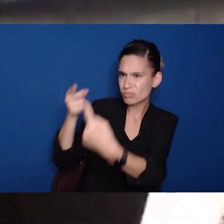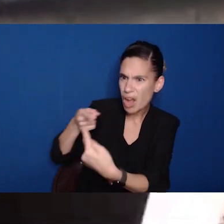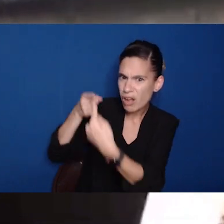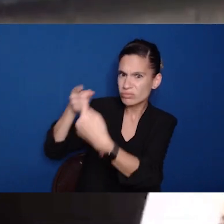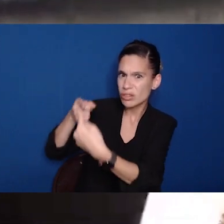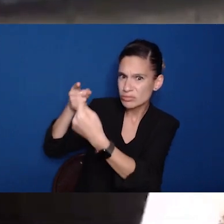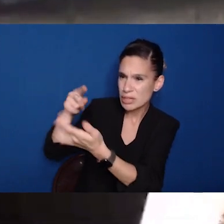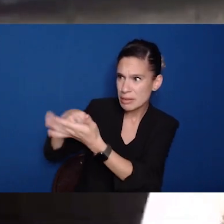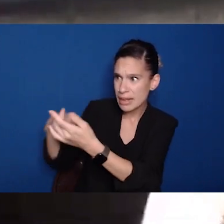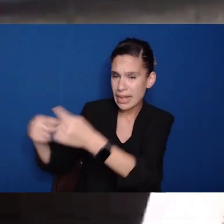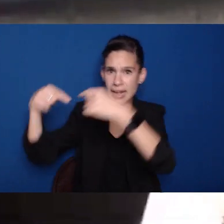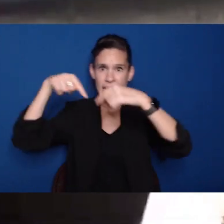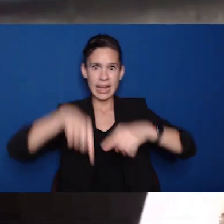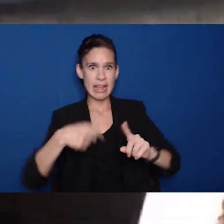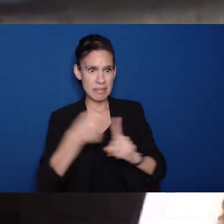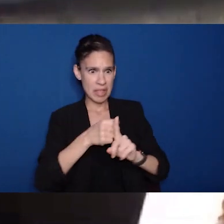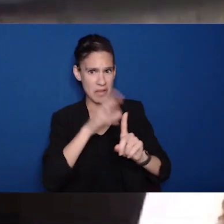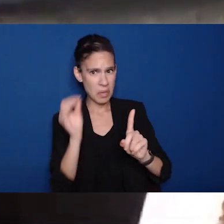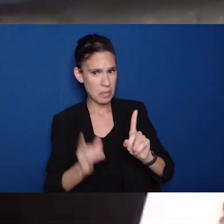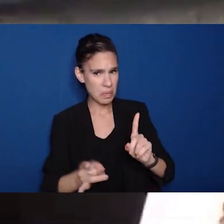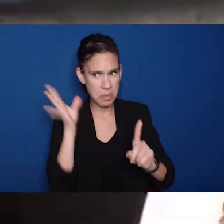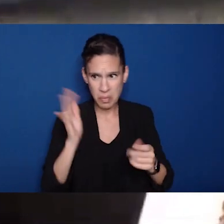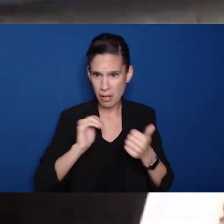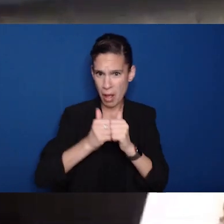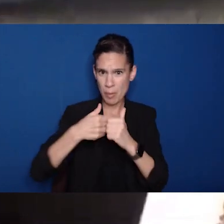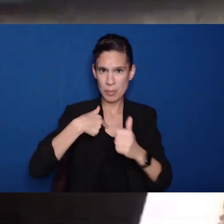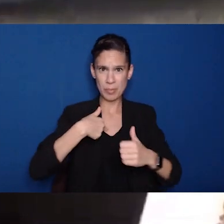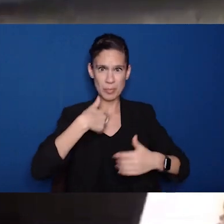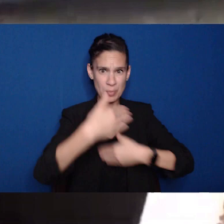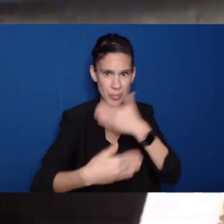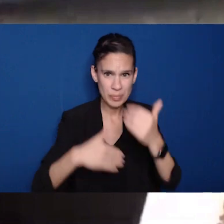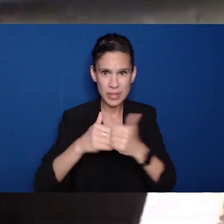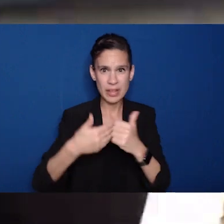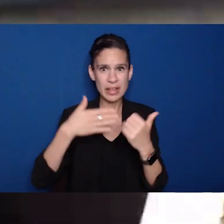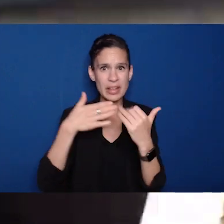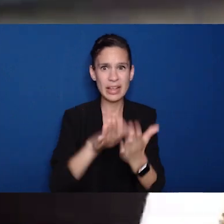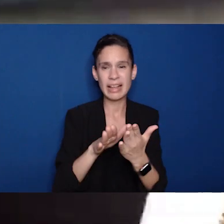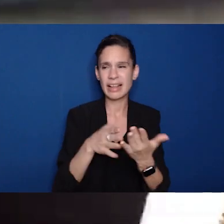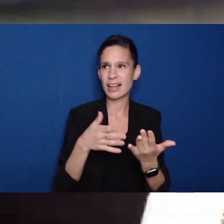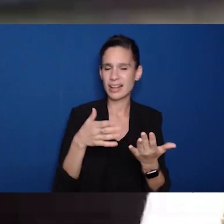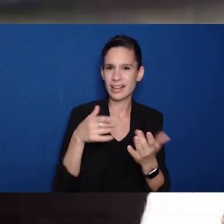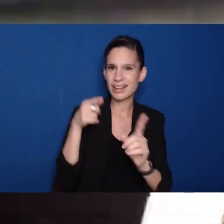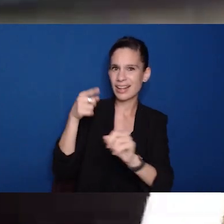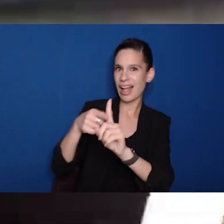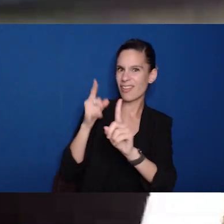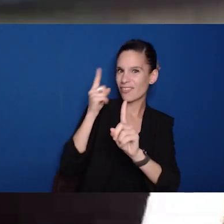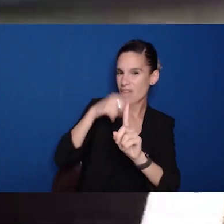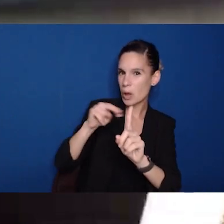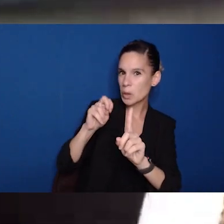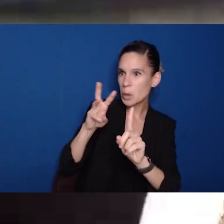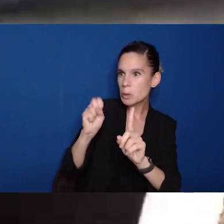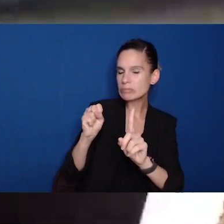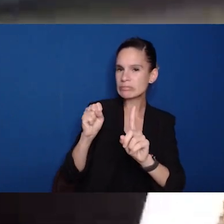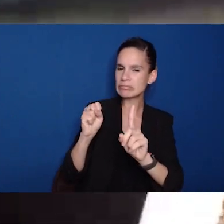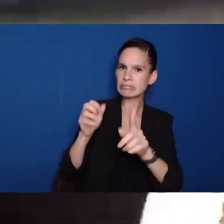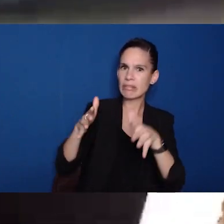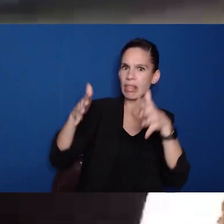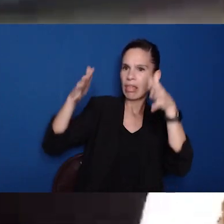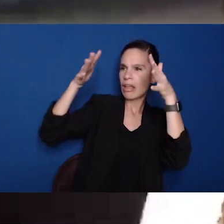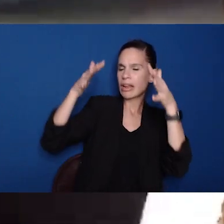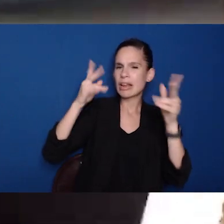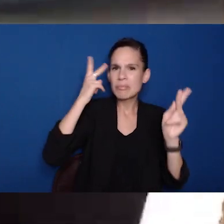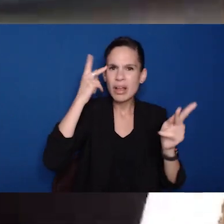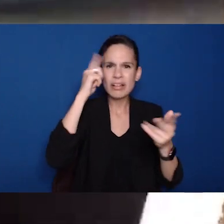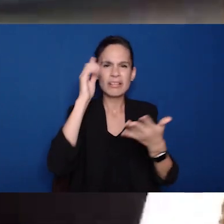are we going to manage if it hits us? Unfortunately, that fake news narrative, again, the novelty of the virus, that whole it